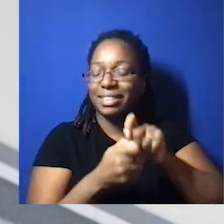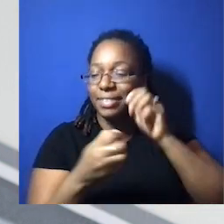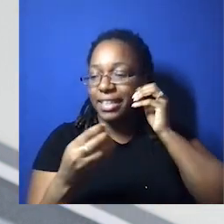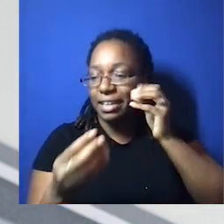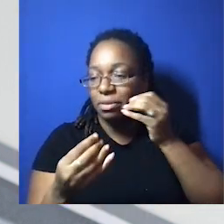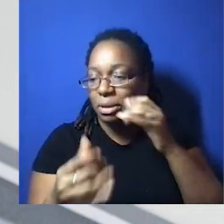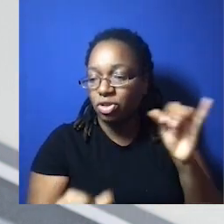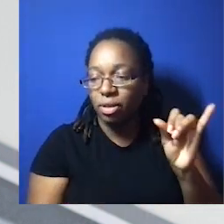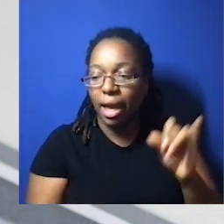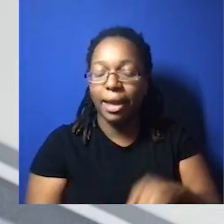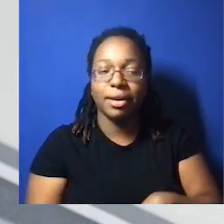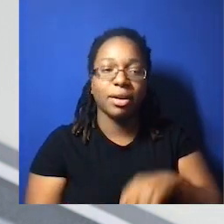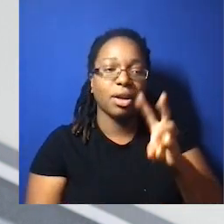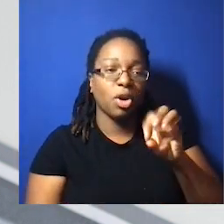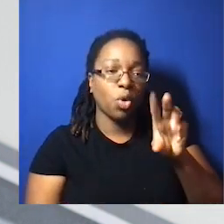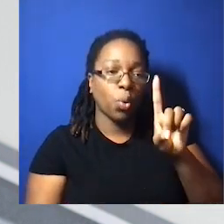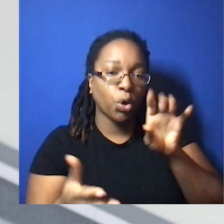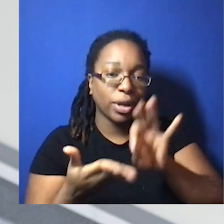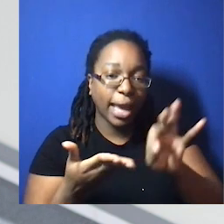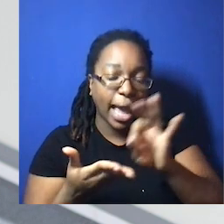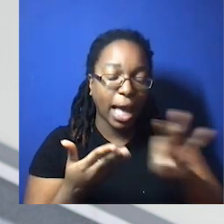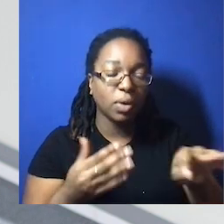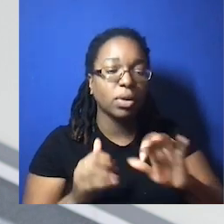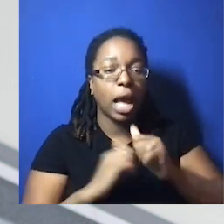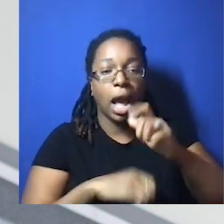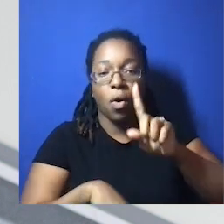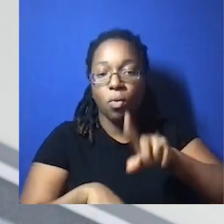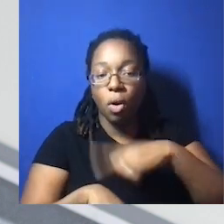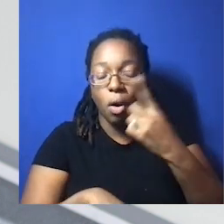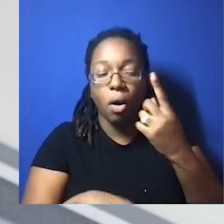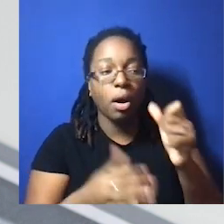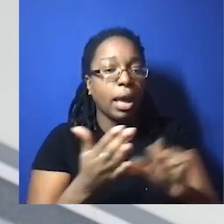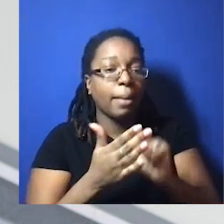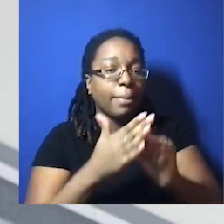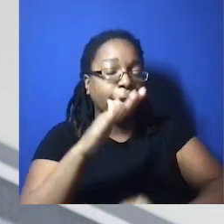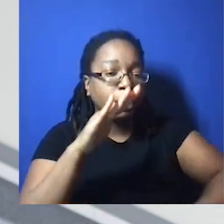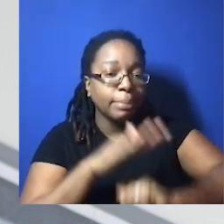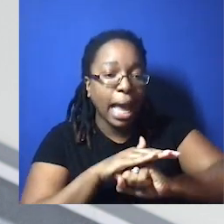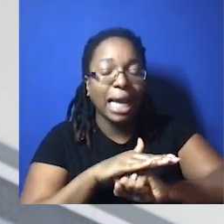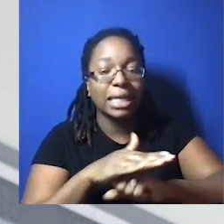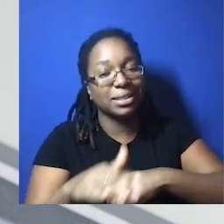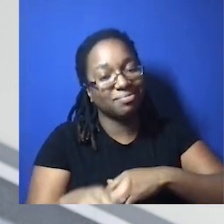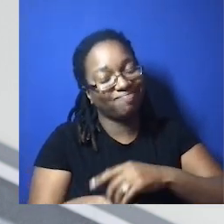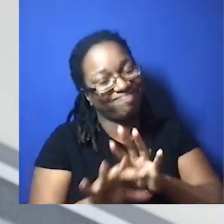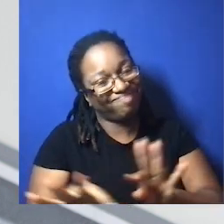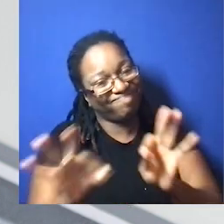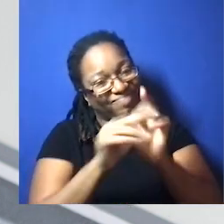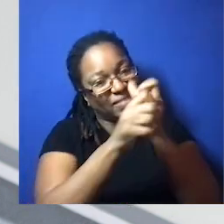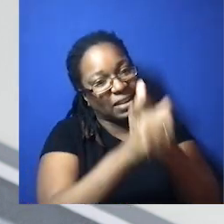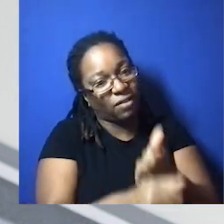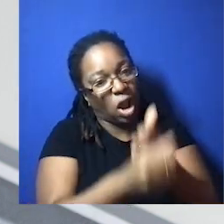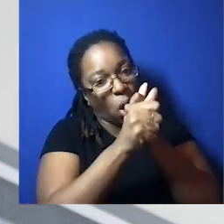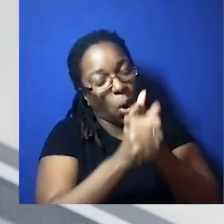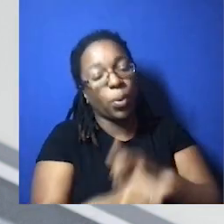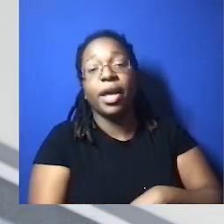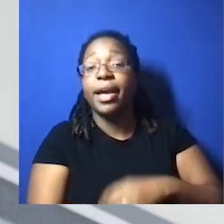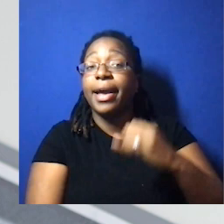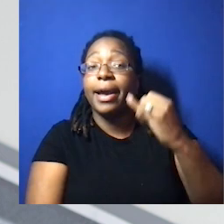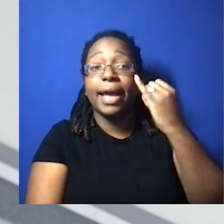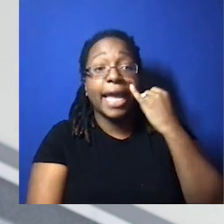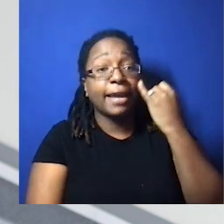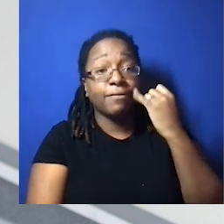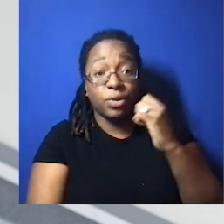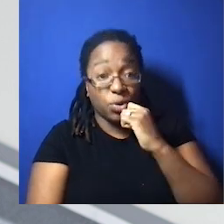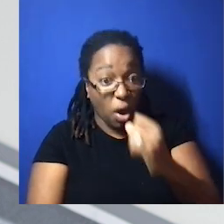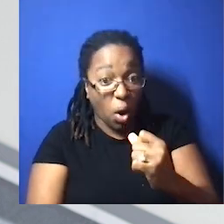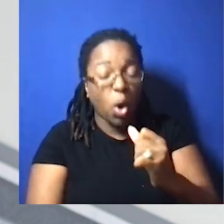information like word count, word length, page maximums. Make sure you follow that, because we will black out information and you don't want